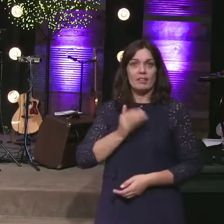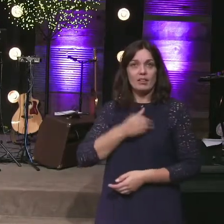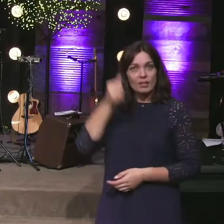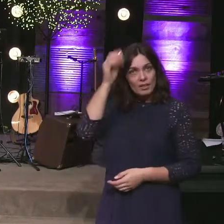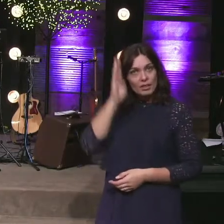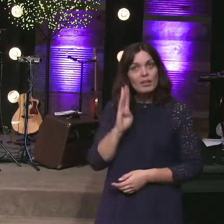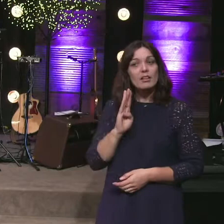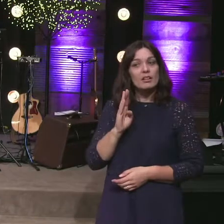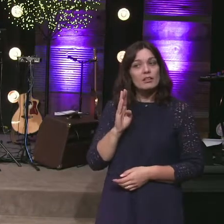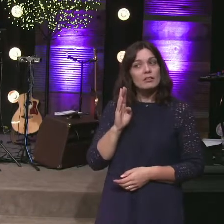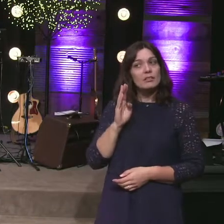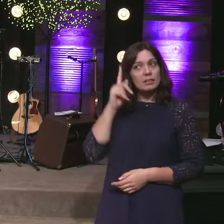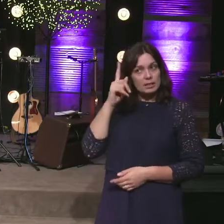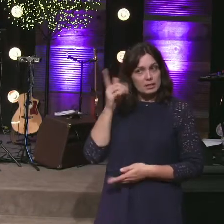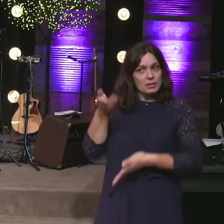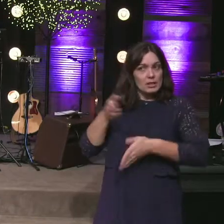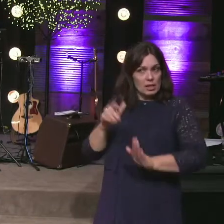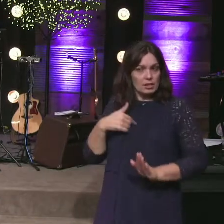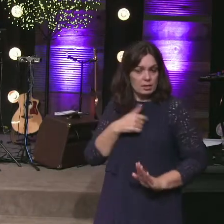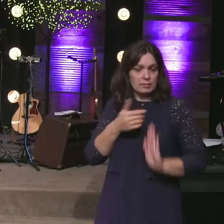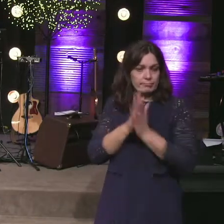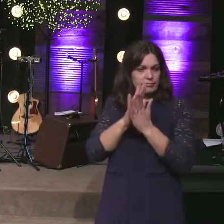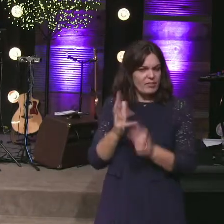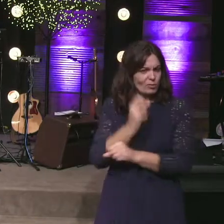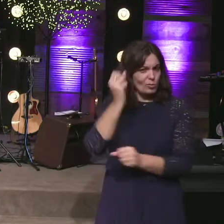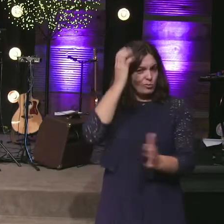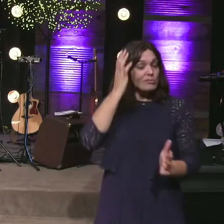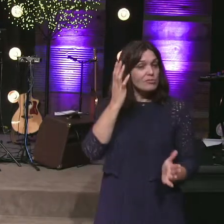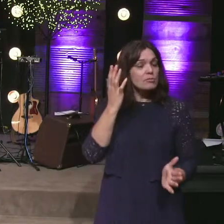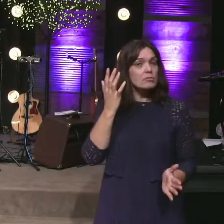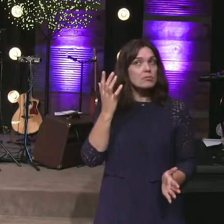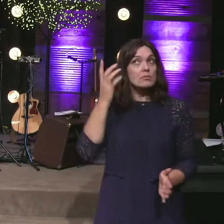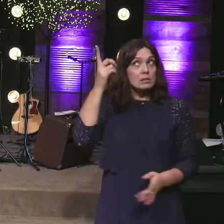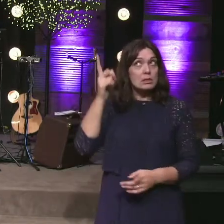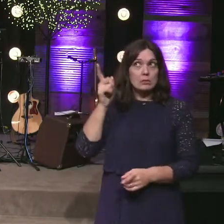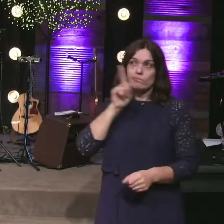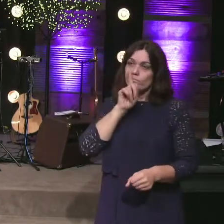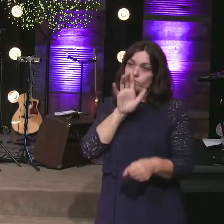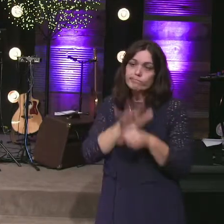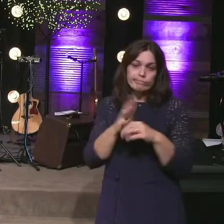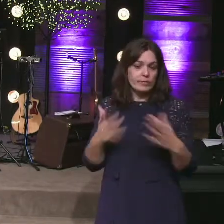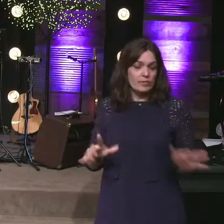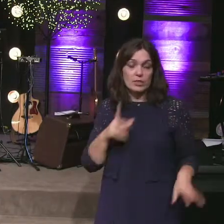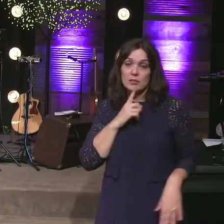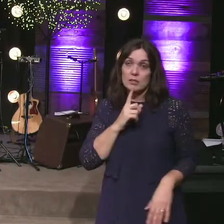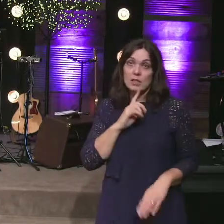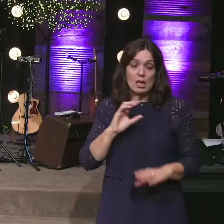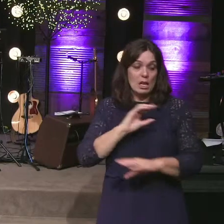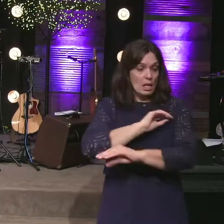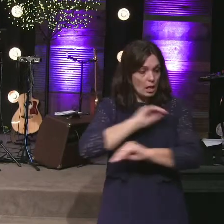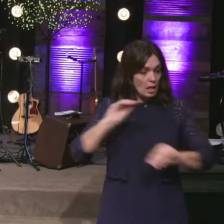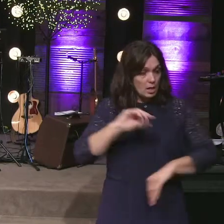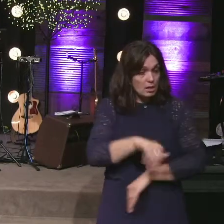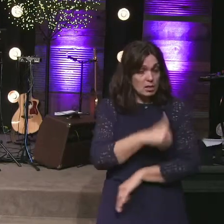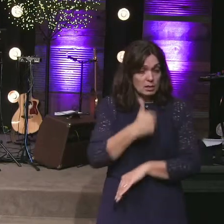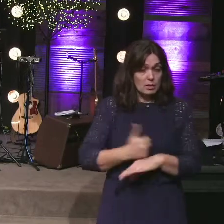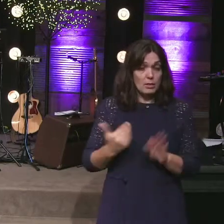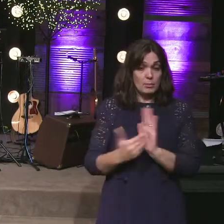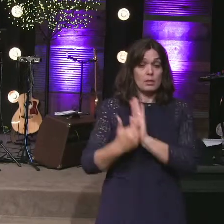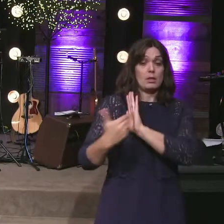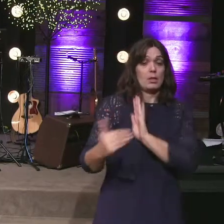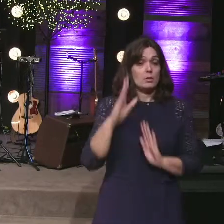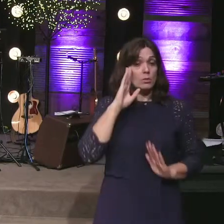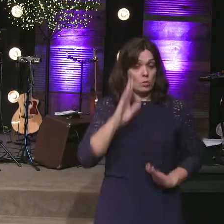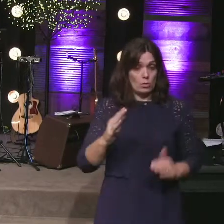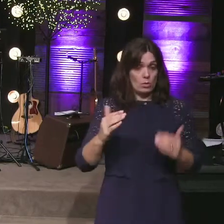has made us victorious. Amen? And He gave us His word, and the word says, no weapon formed or fashioned against us has